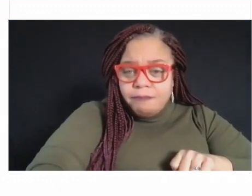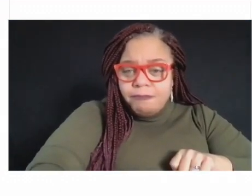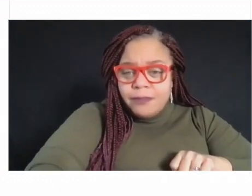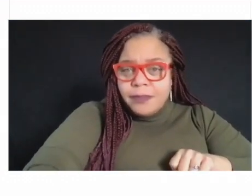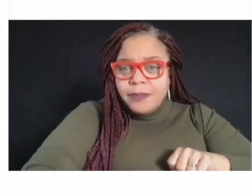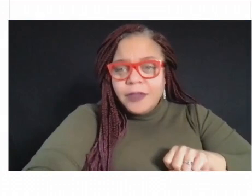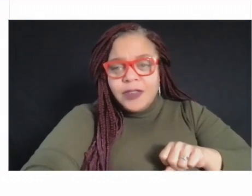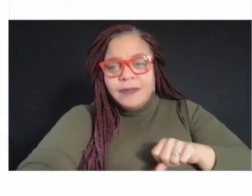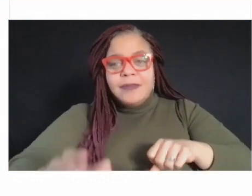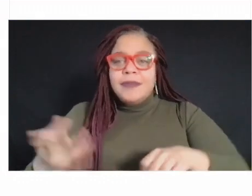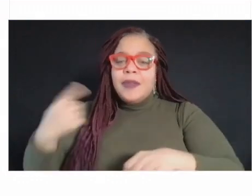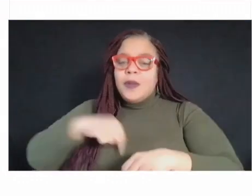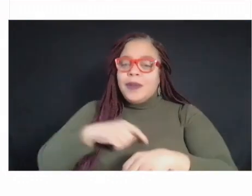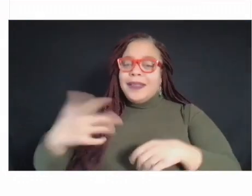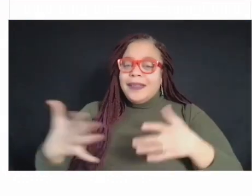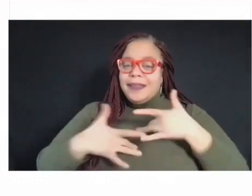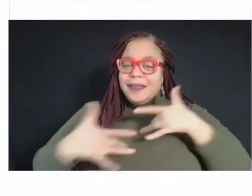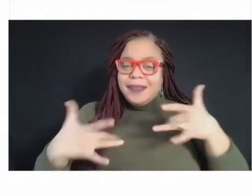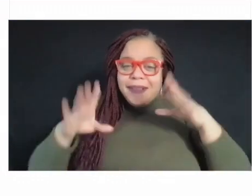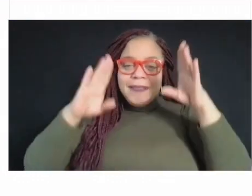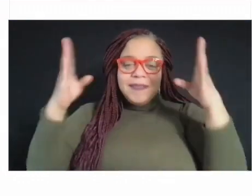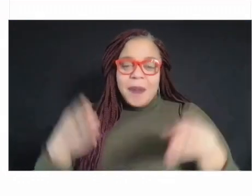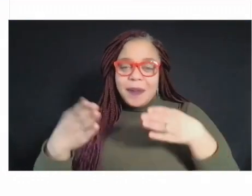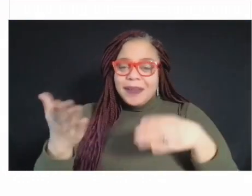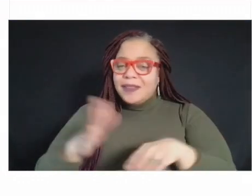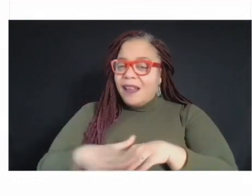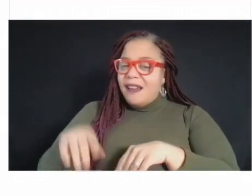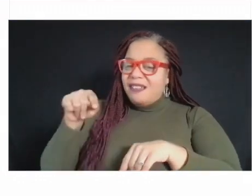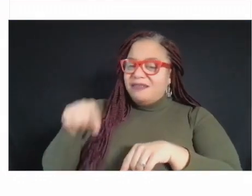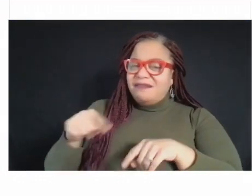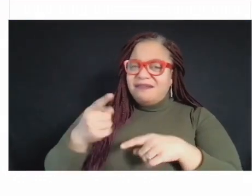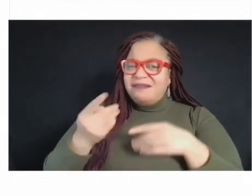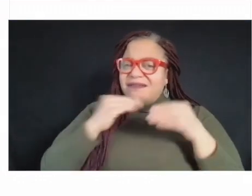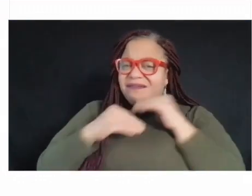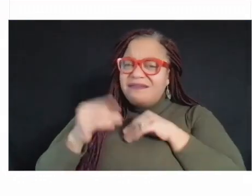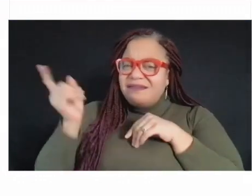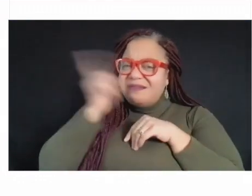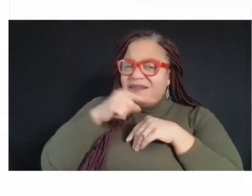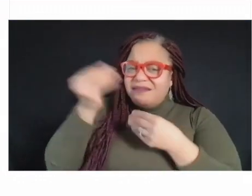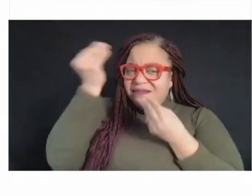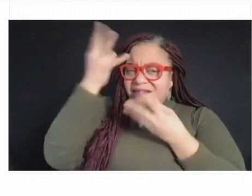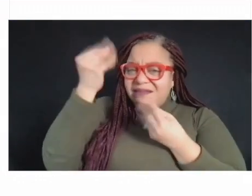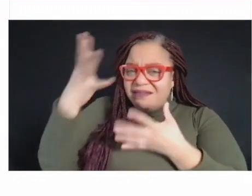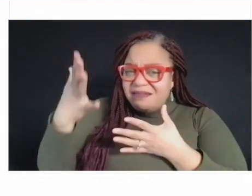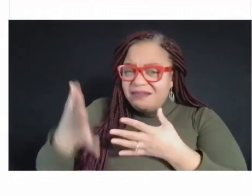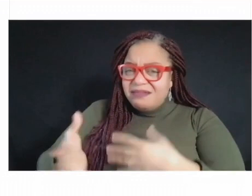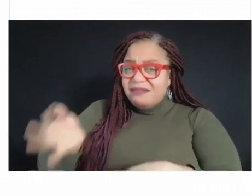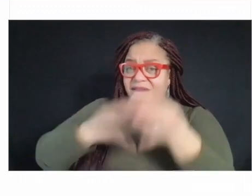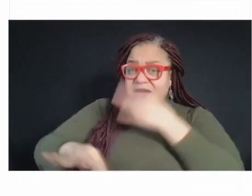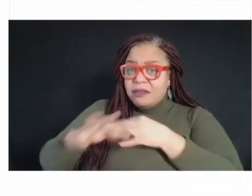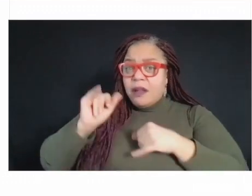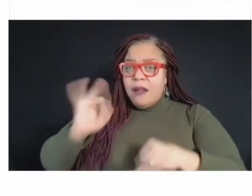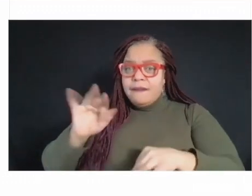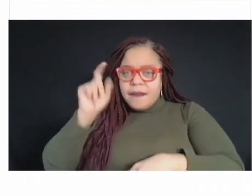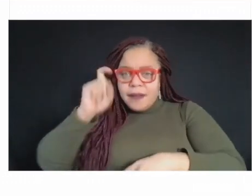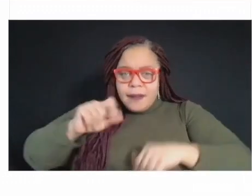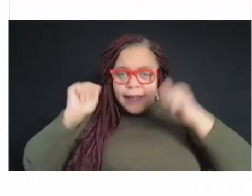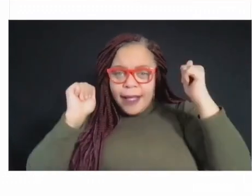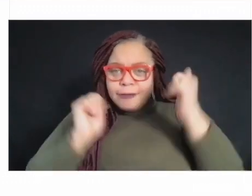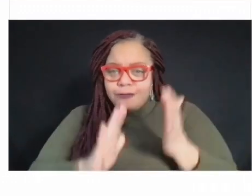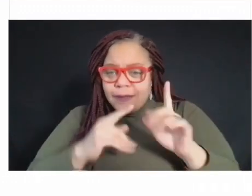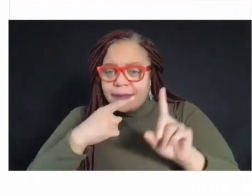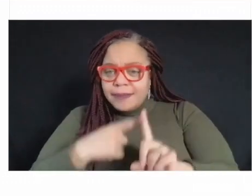on correcting falsehoods rather than necessarily addressing the deficit that several of